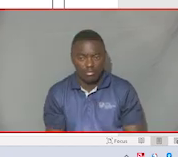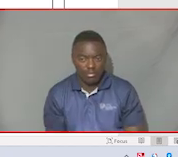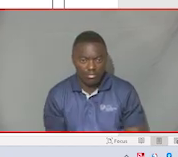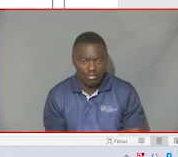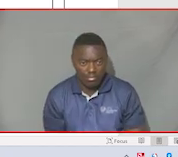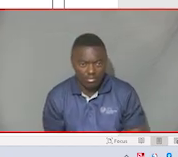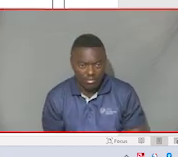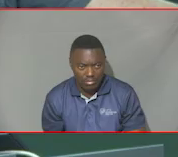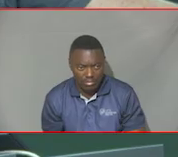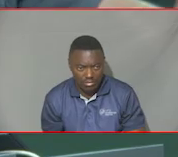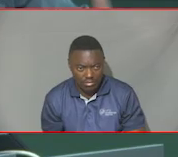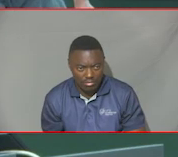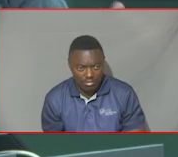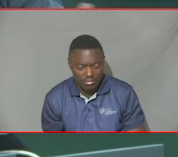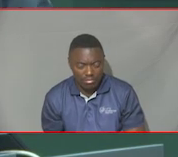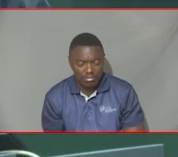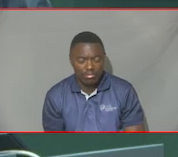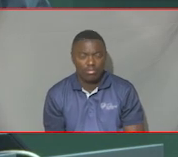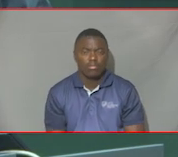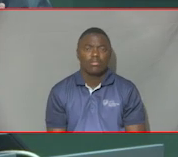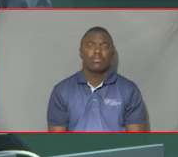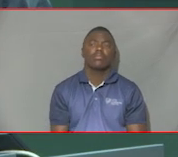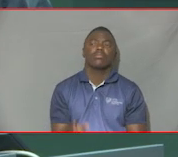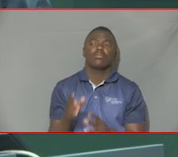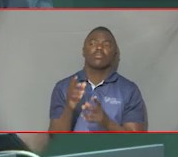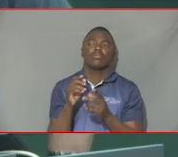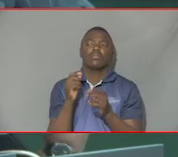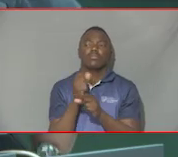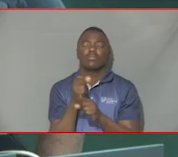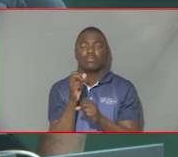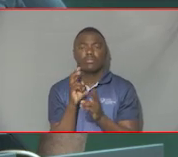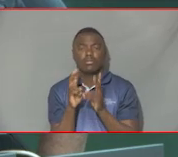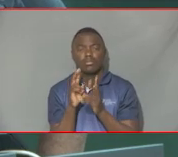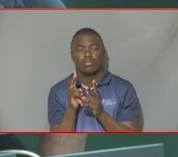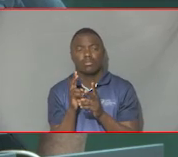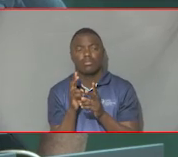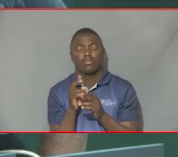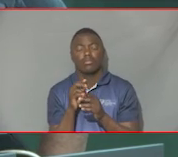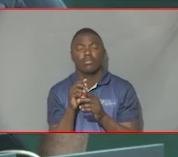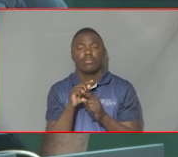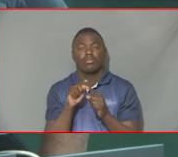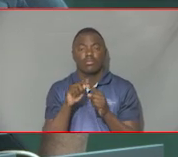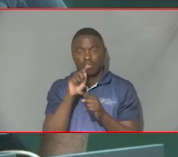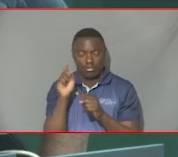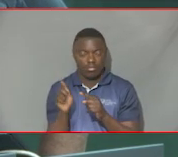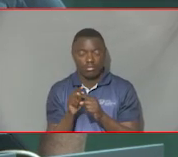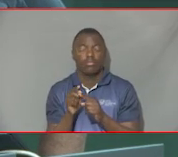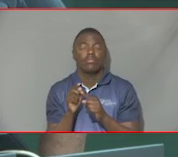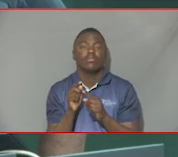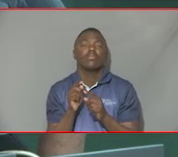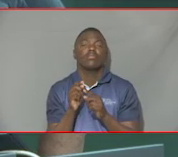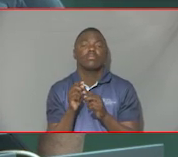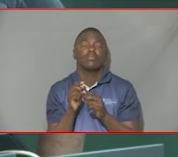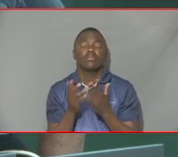11 analytical geometry, and the grade 12 is the circle. Either the circle with center at the origin or circle with